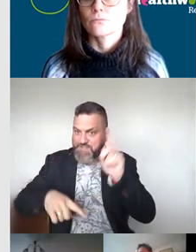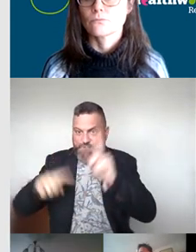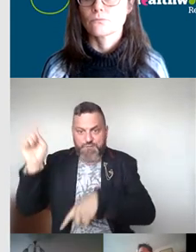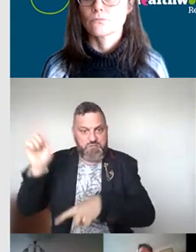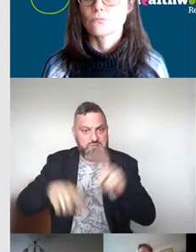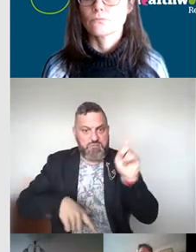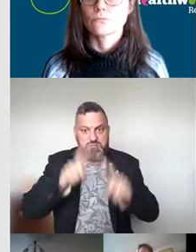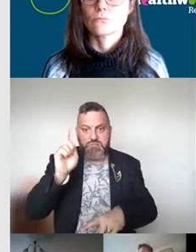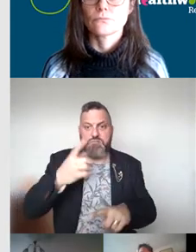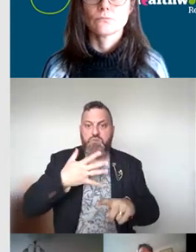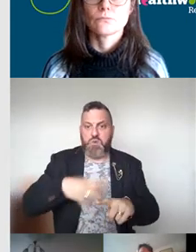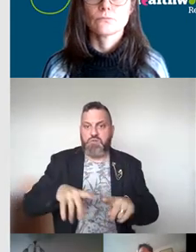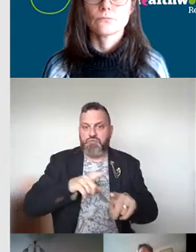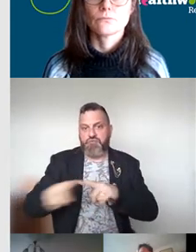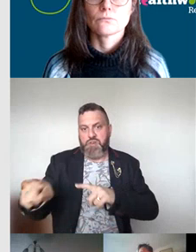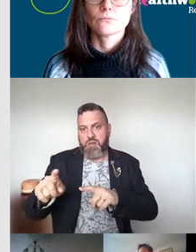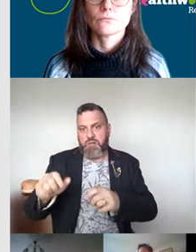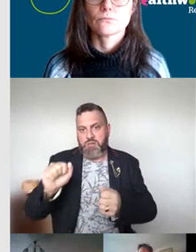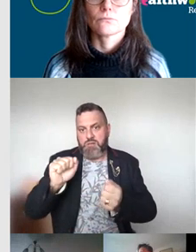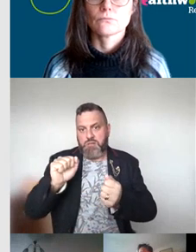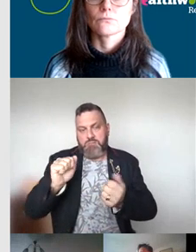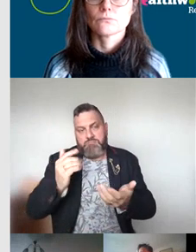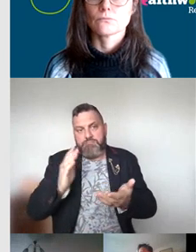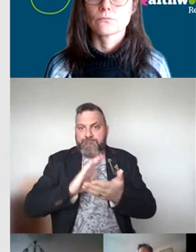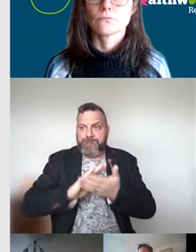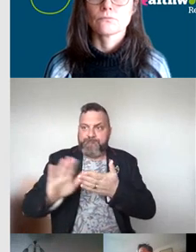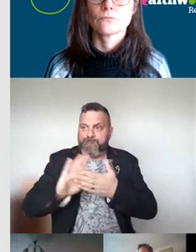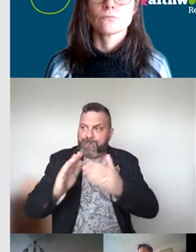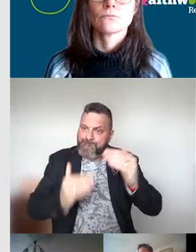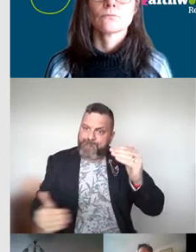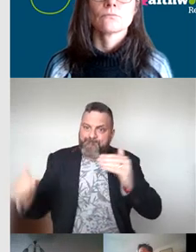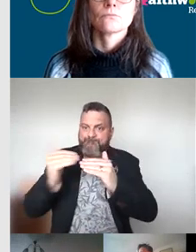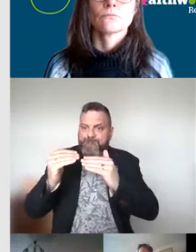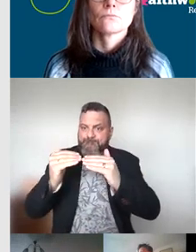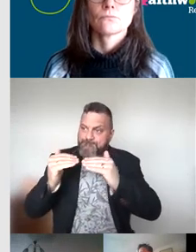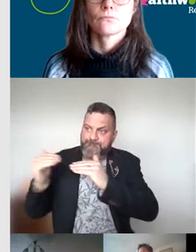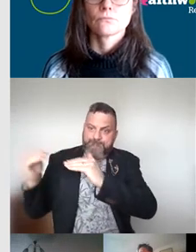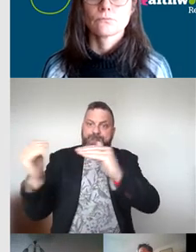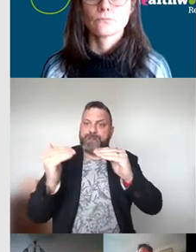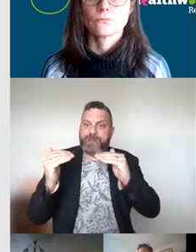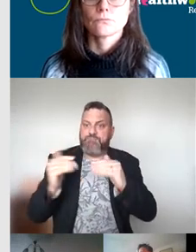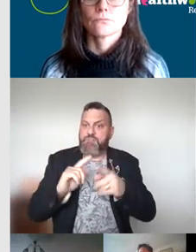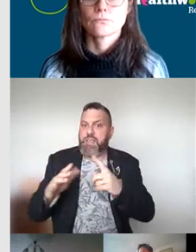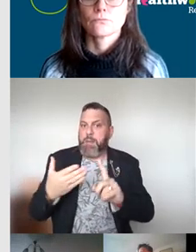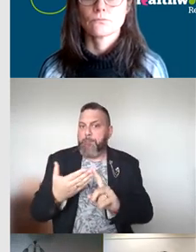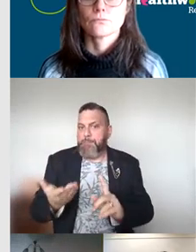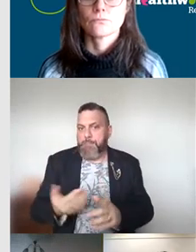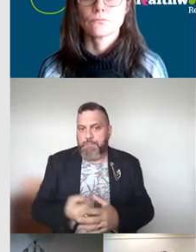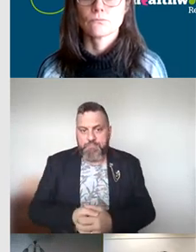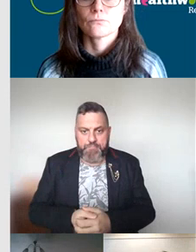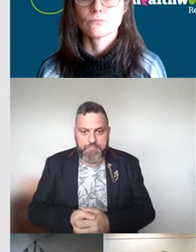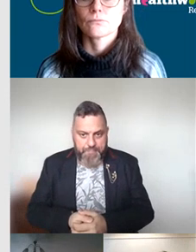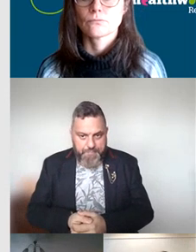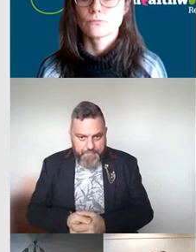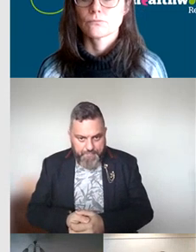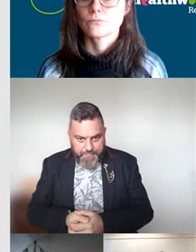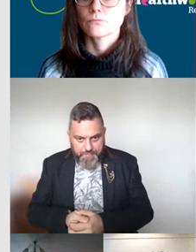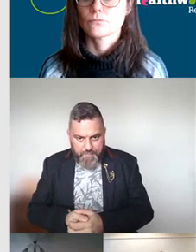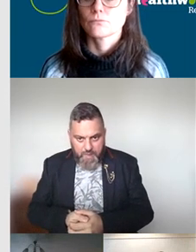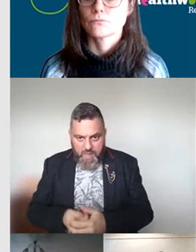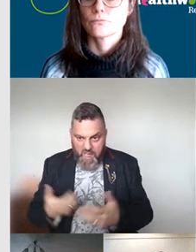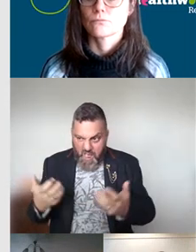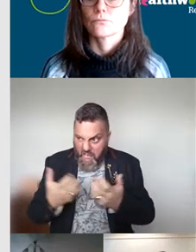we want to do more to tackle those inequalities that we are aware of. Thirdly, thinking about the